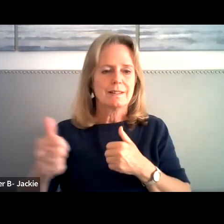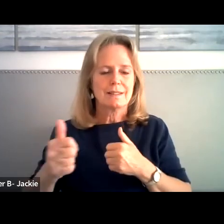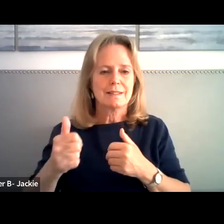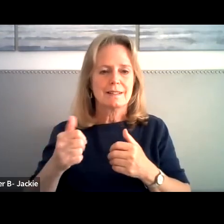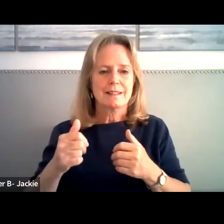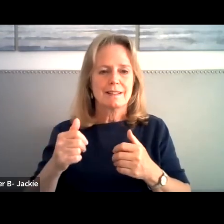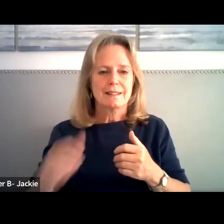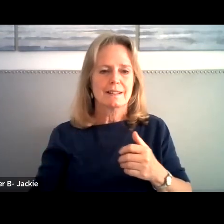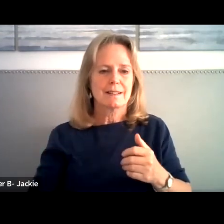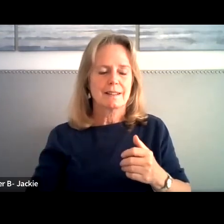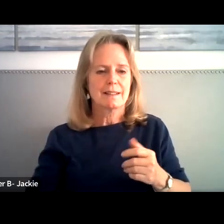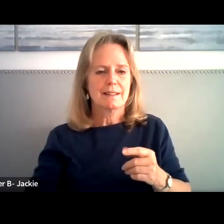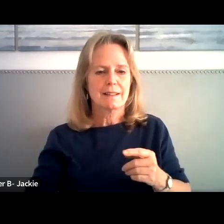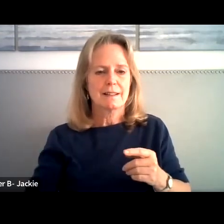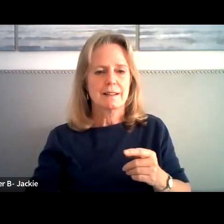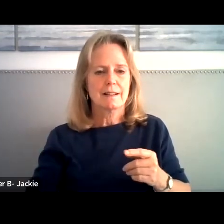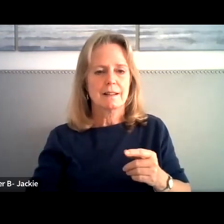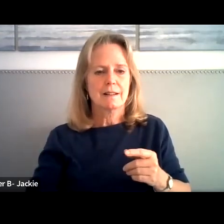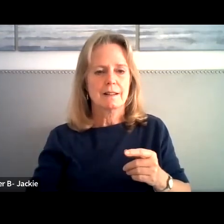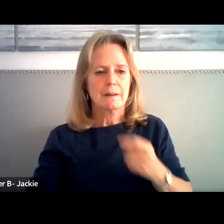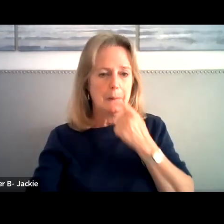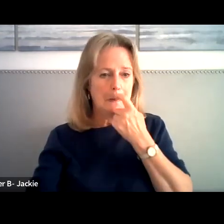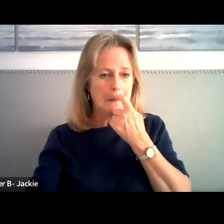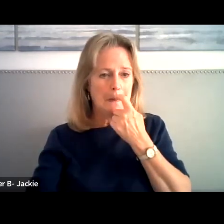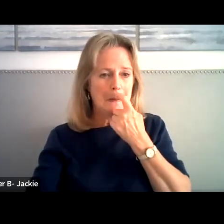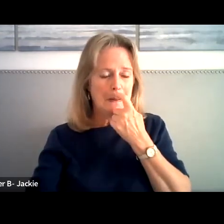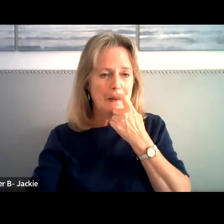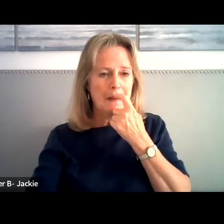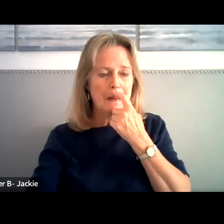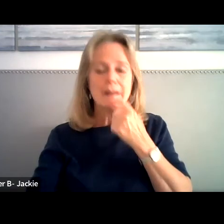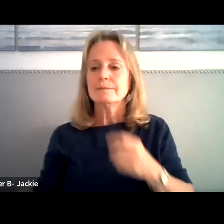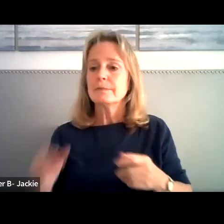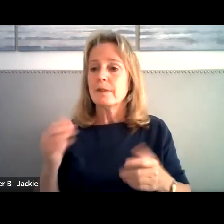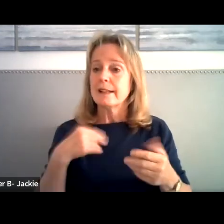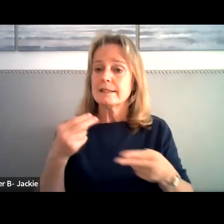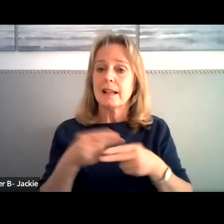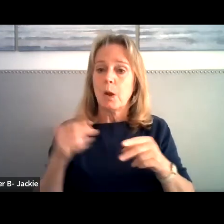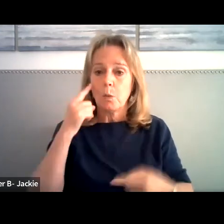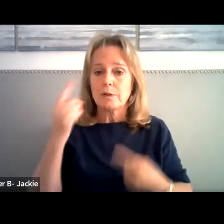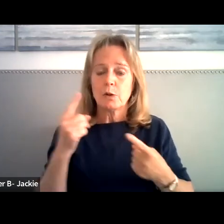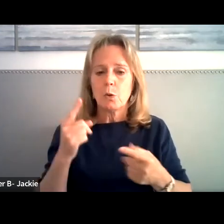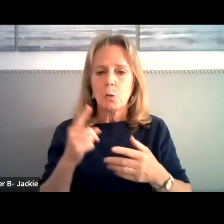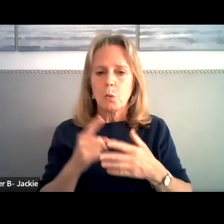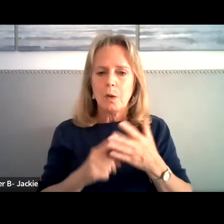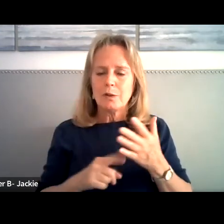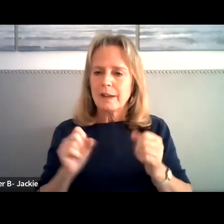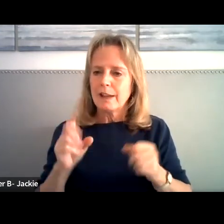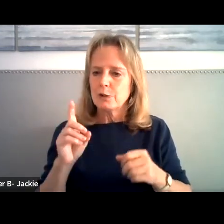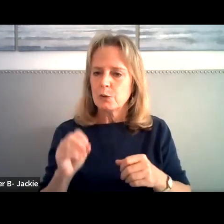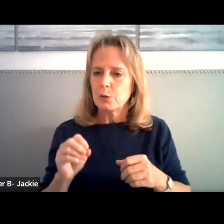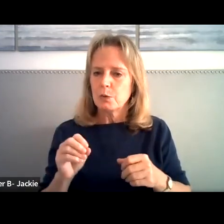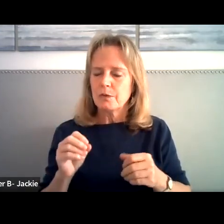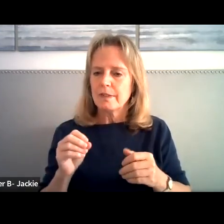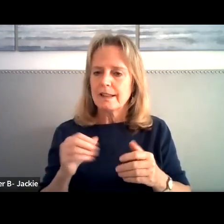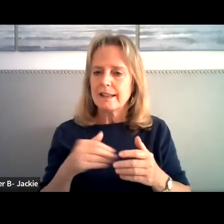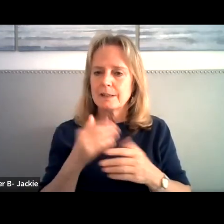pause. So for those that are a 5 at the moment, I wonder what it is that you can do in this next